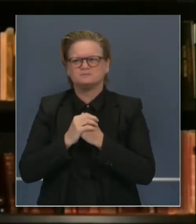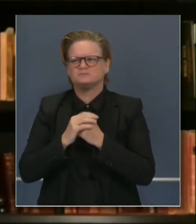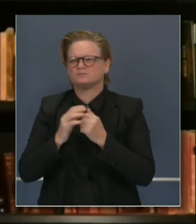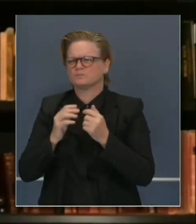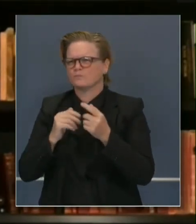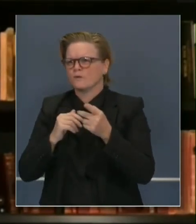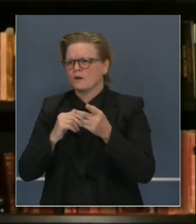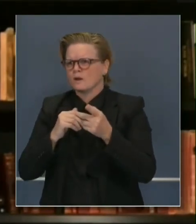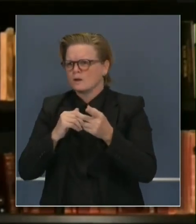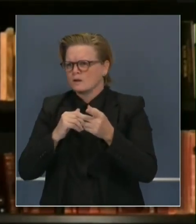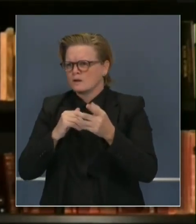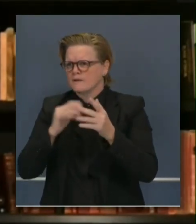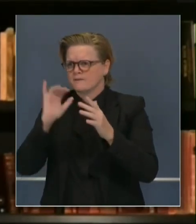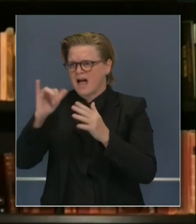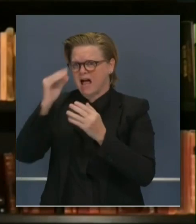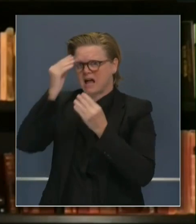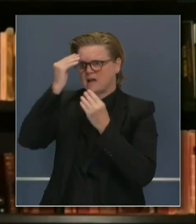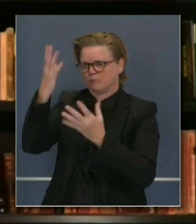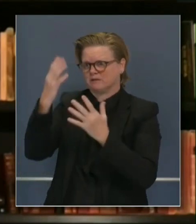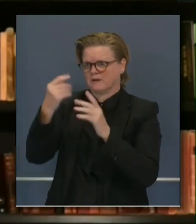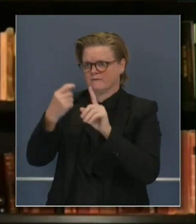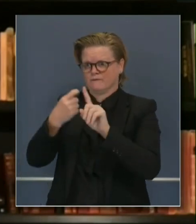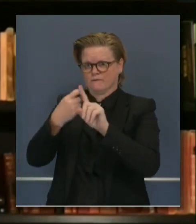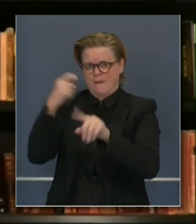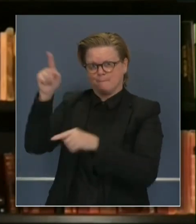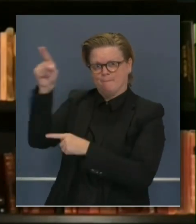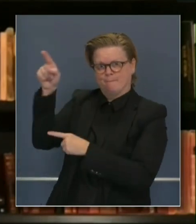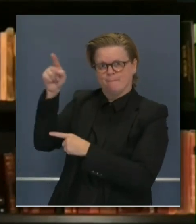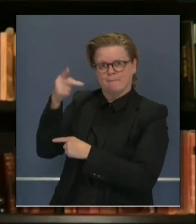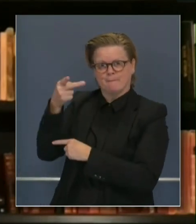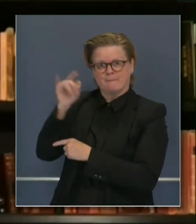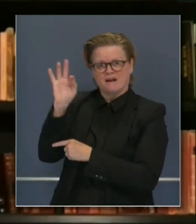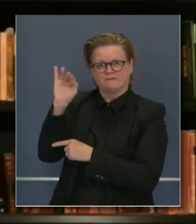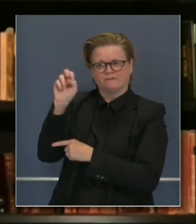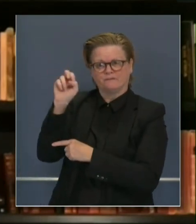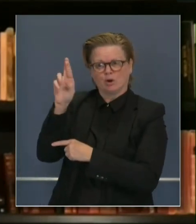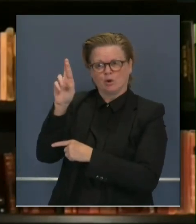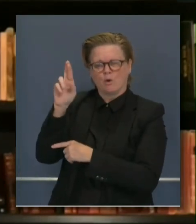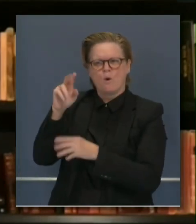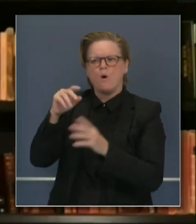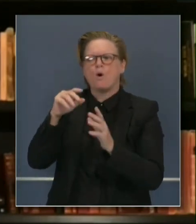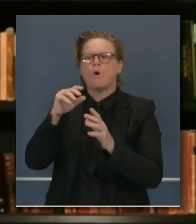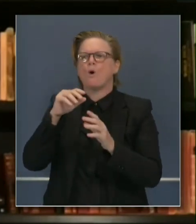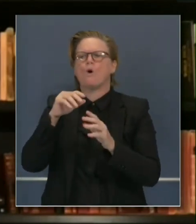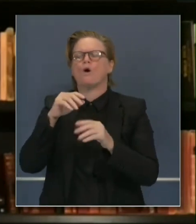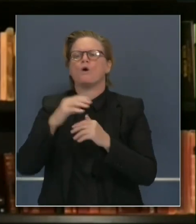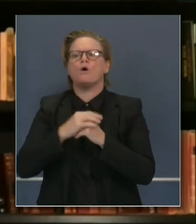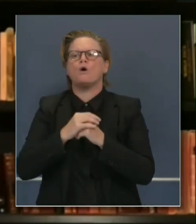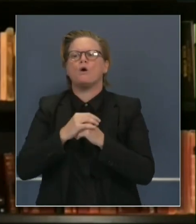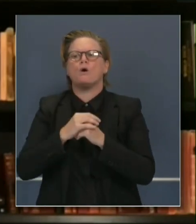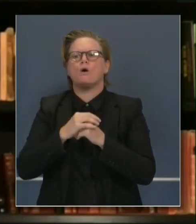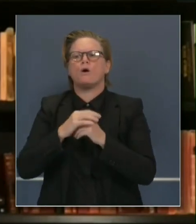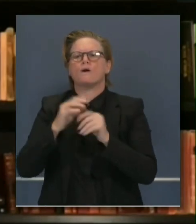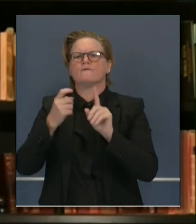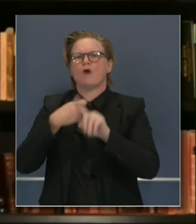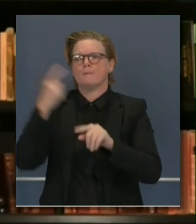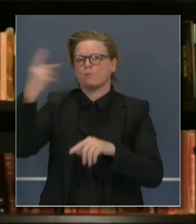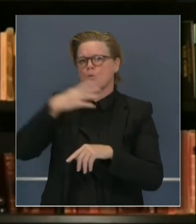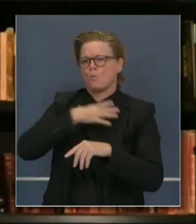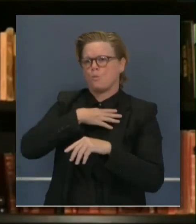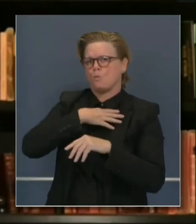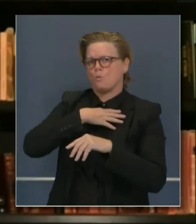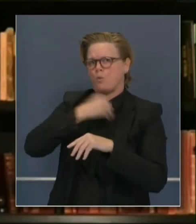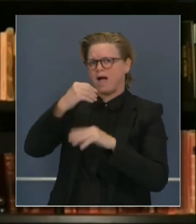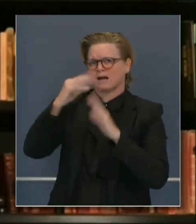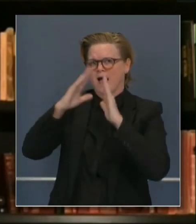information coming directly from Pfizer or from, say, the White House task force? Has Pfizer warned you that they may not be